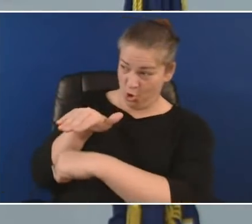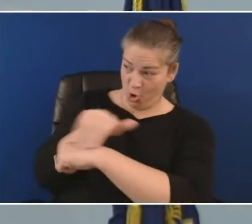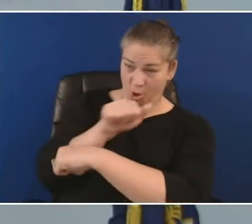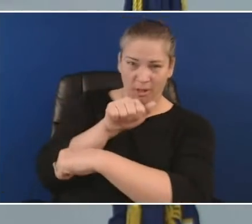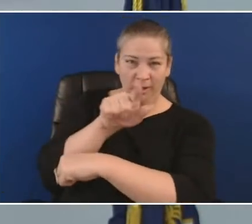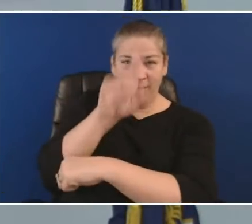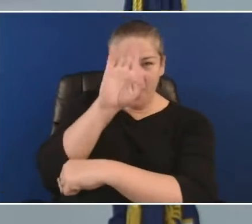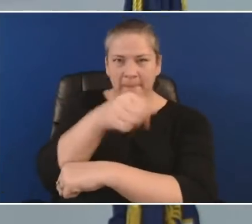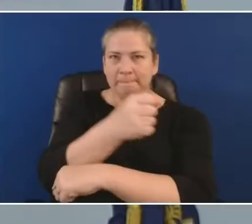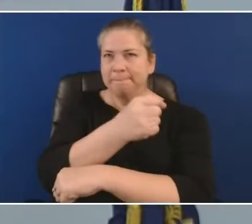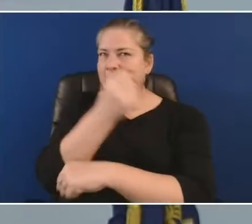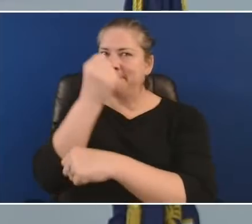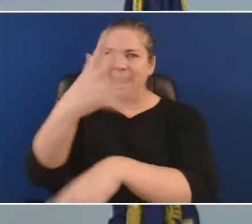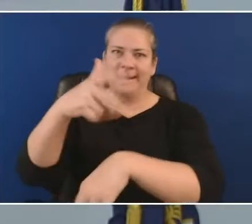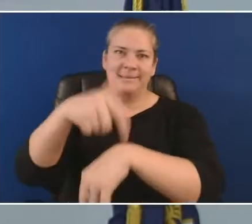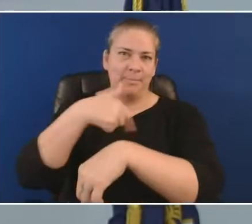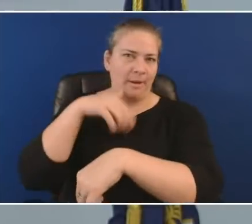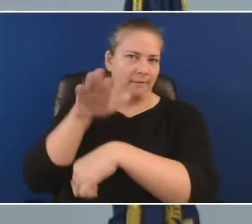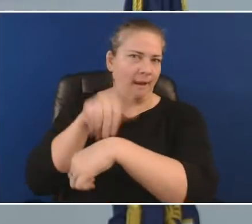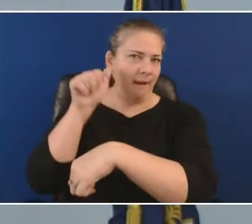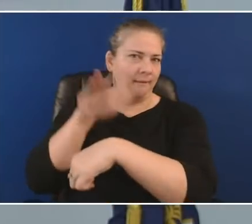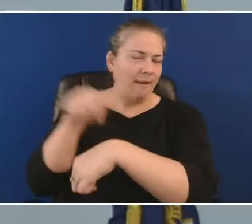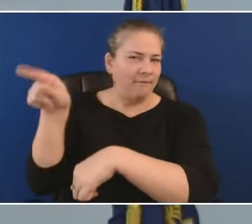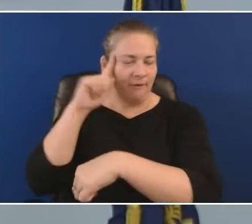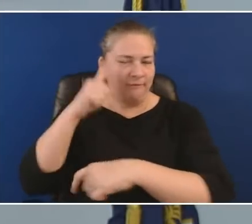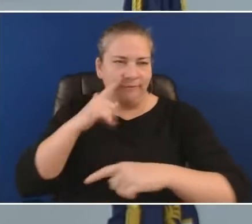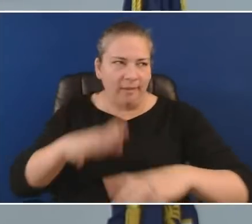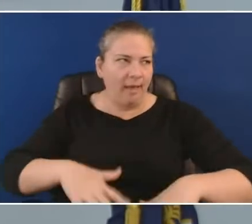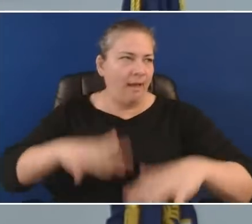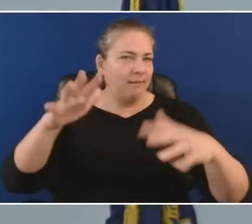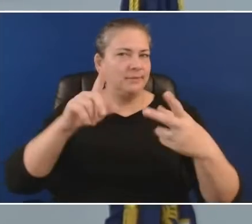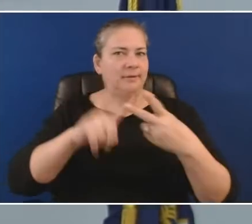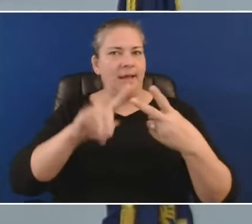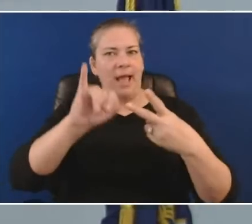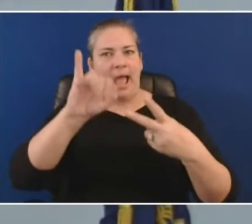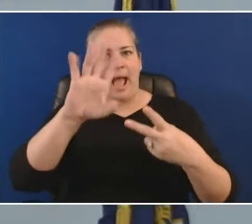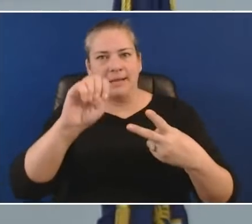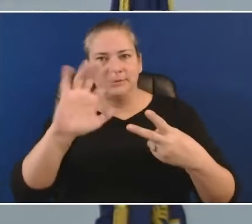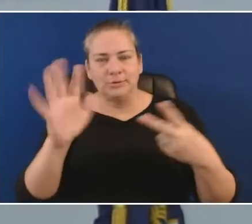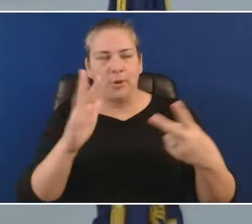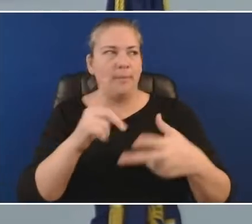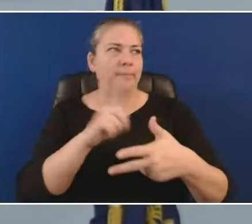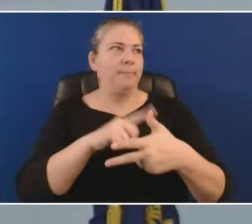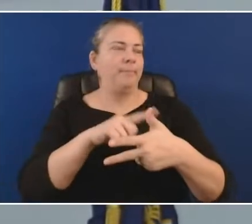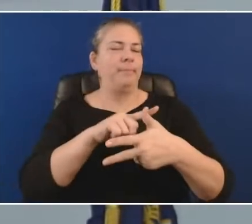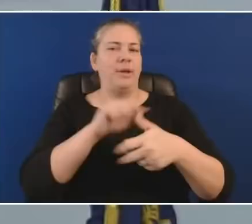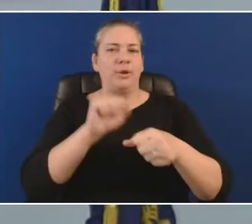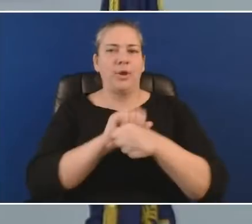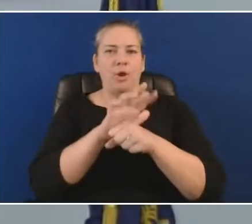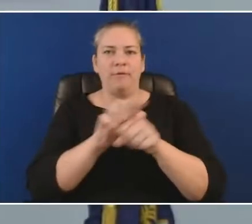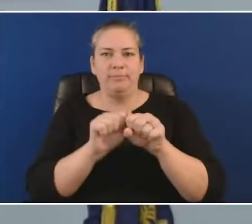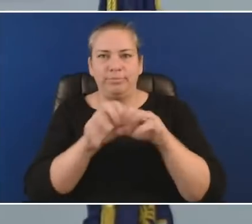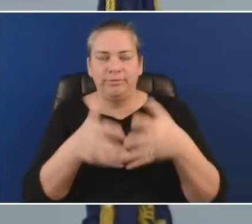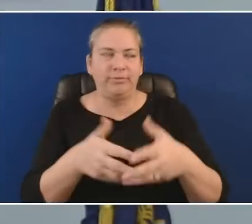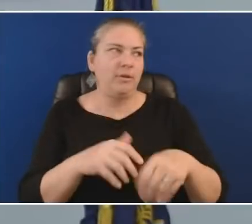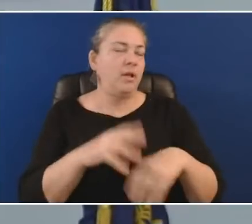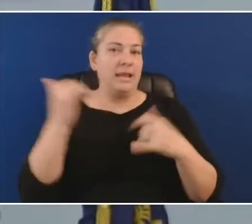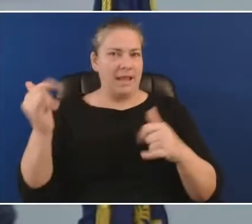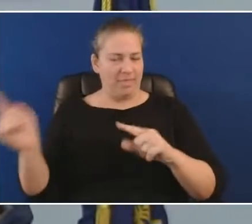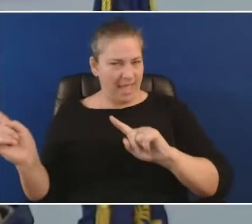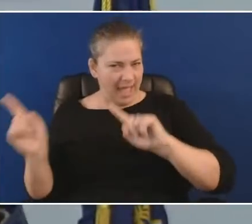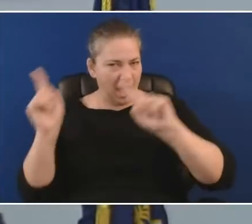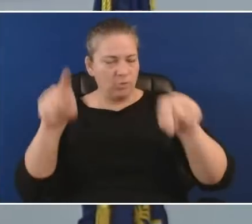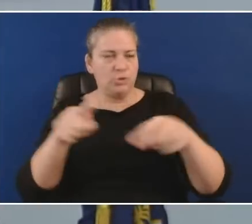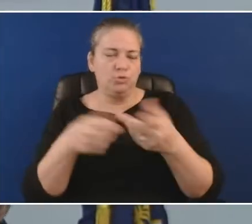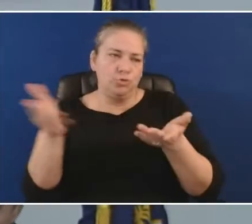ways, from flooding to ice storms to the pandemic, and they are out today serving so many missions.